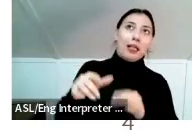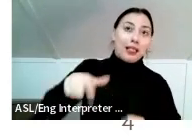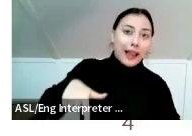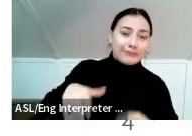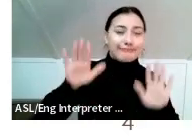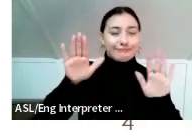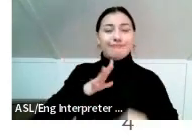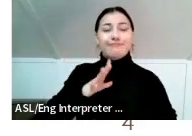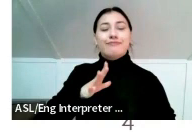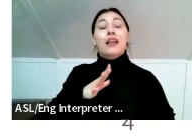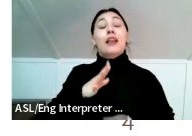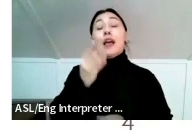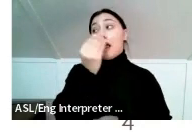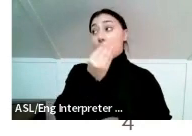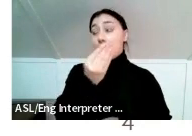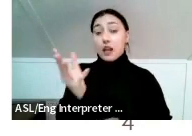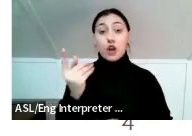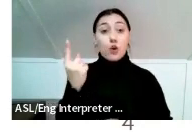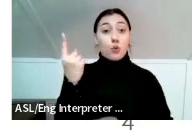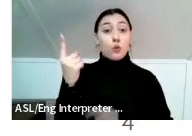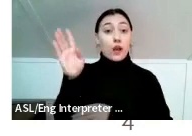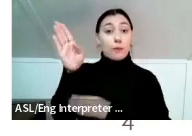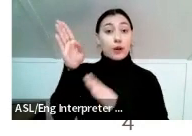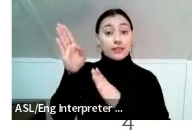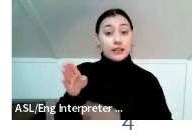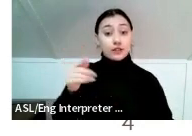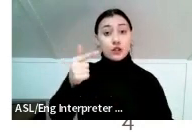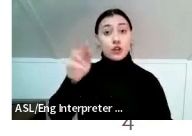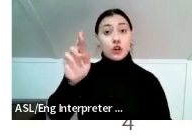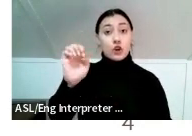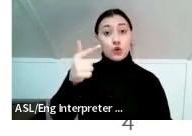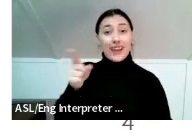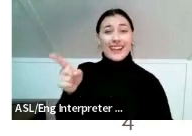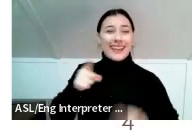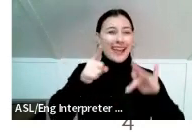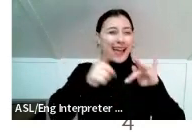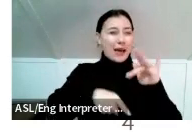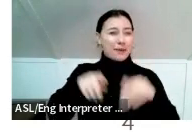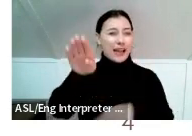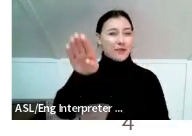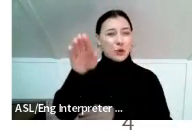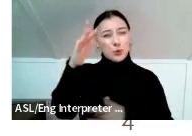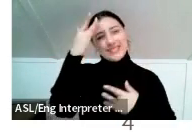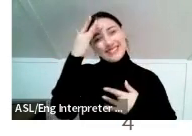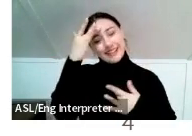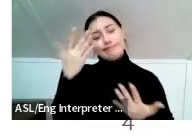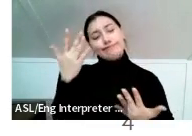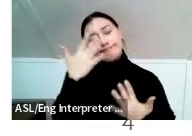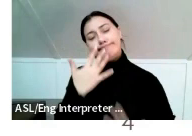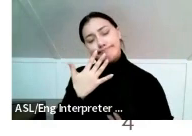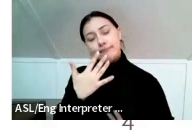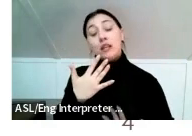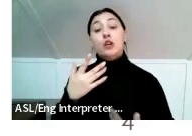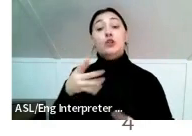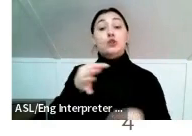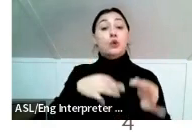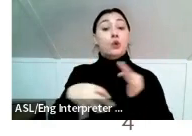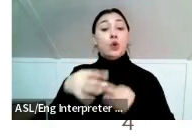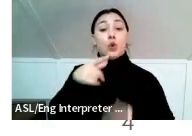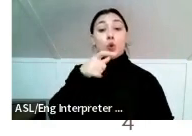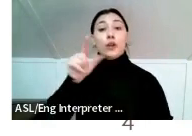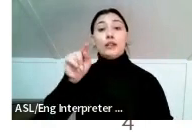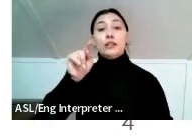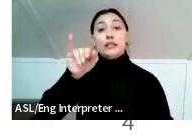just a note, one of our presenters, Greg, is actually out this afternoon sick, unfortunately. So we have Timothea and